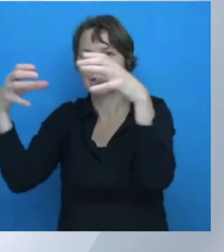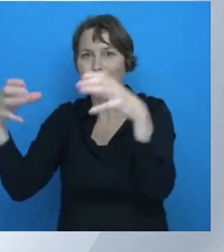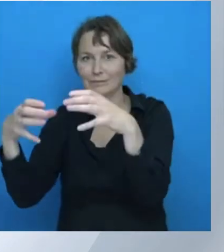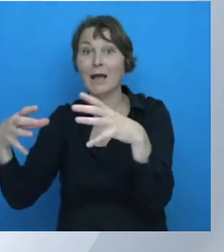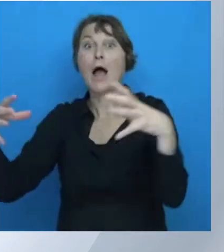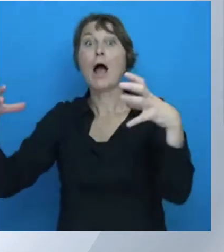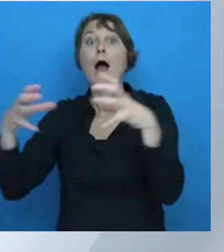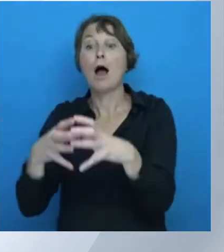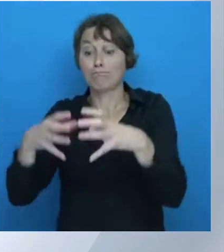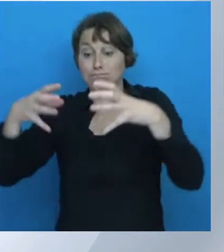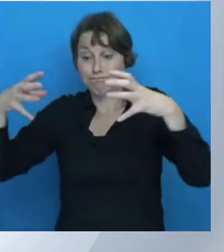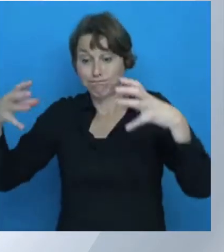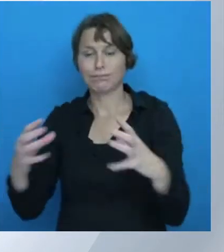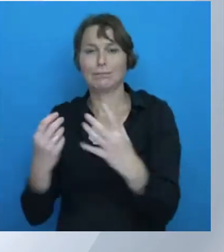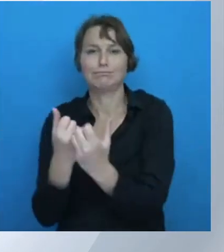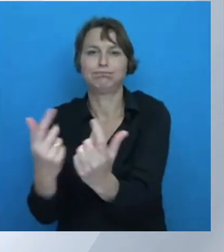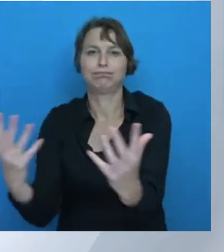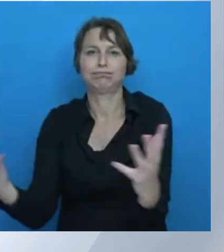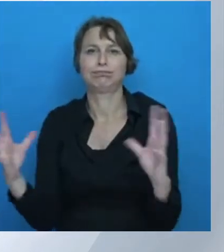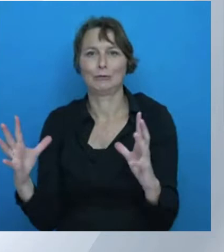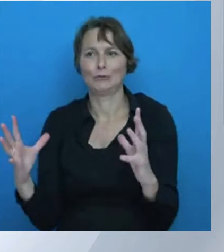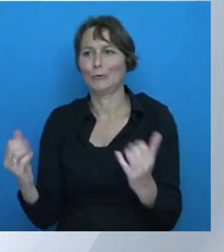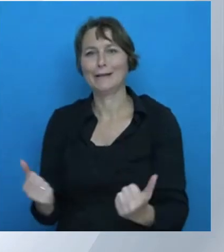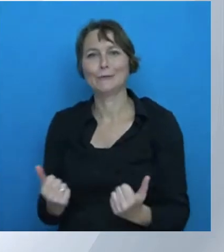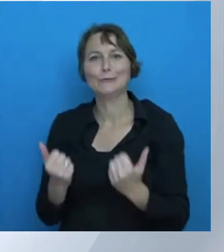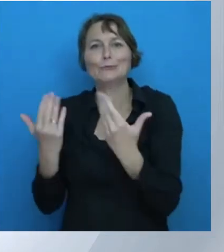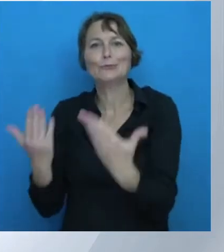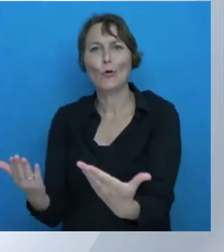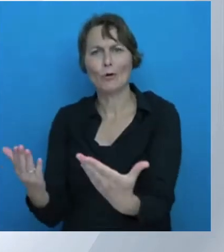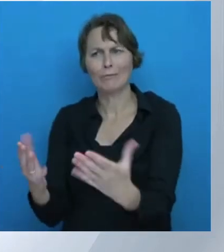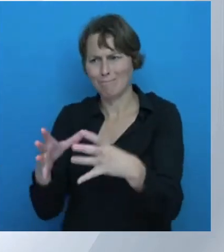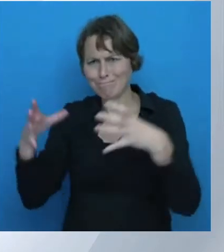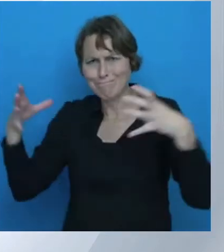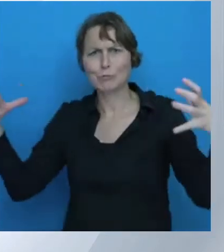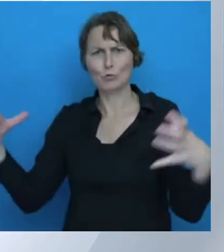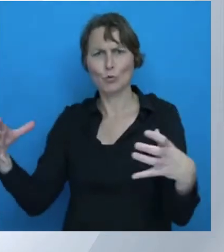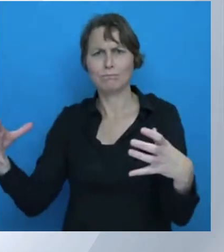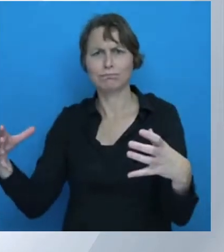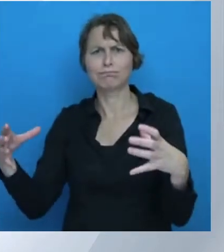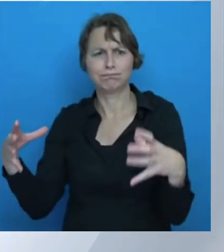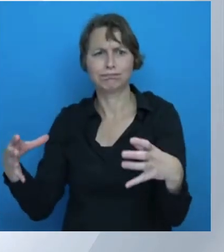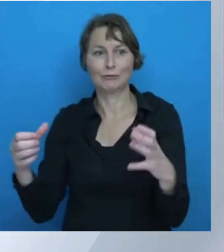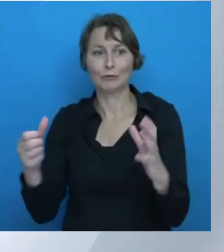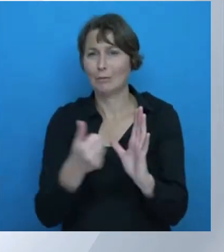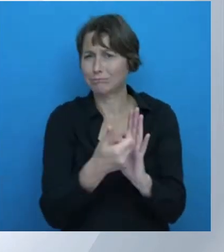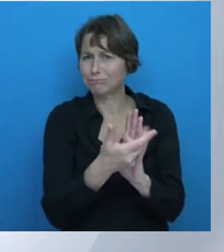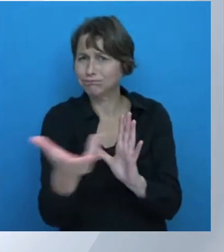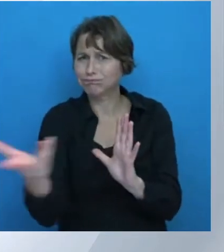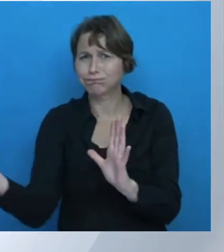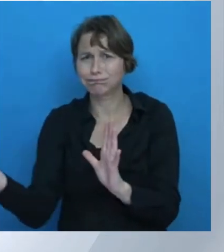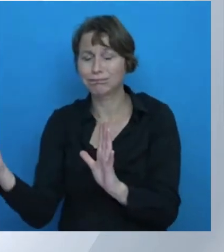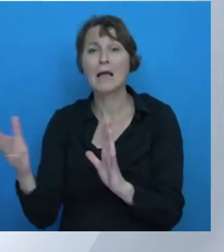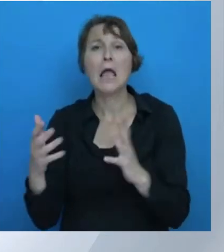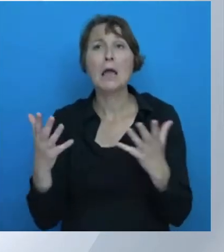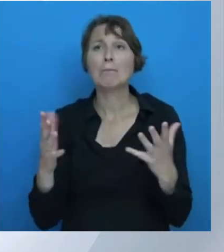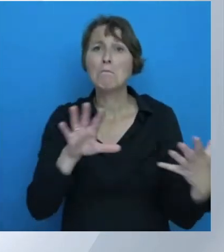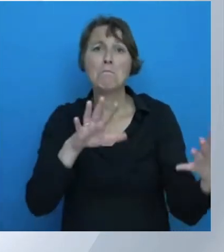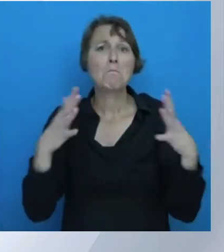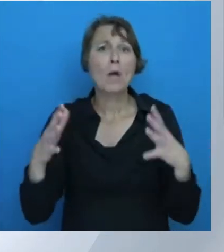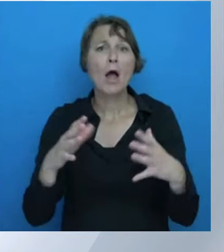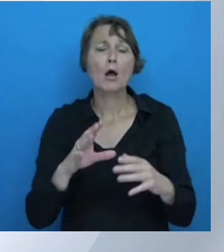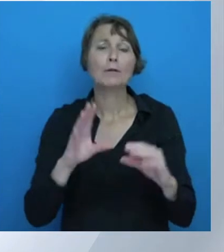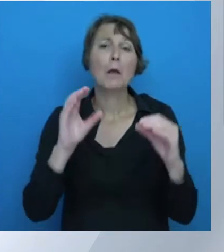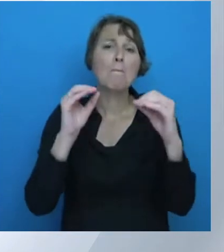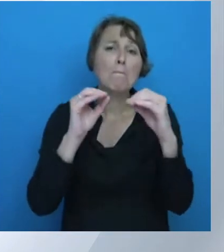kind of the code for one, extend to many, because there are 1 billion people out there right now in the world that has